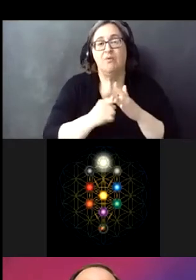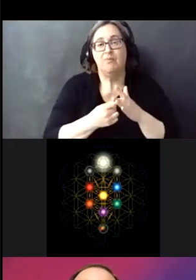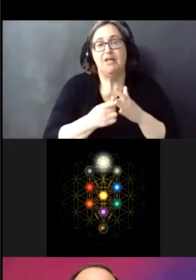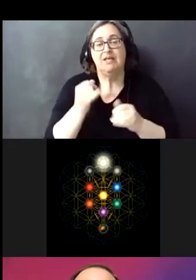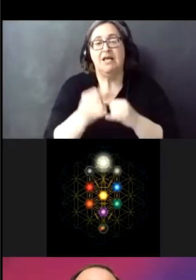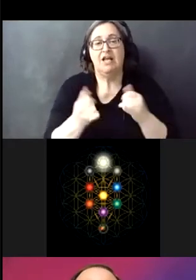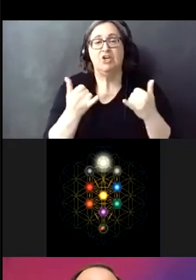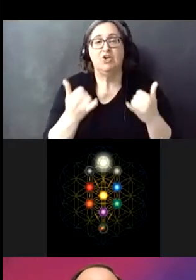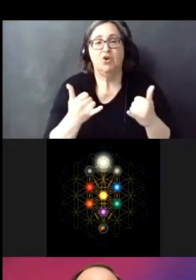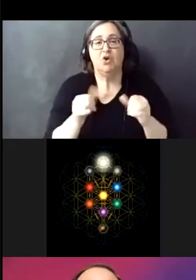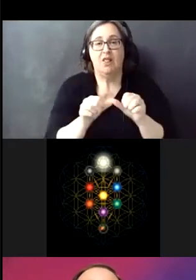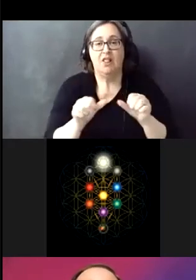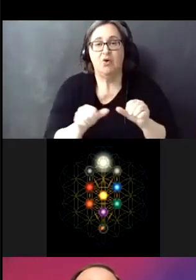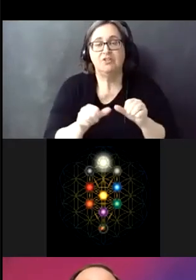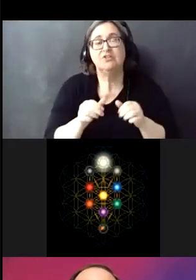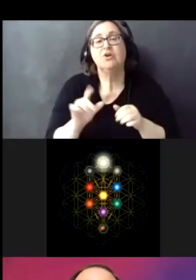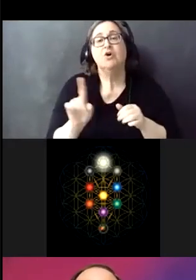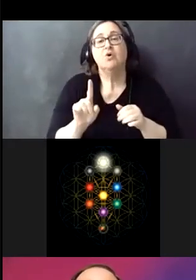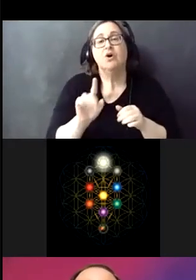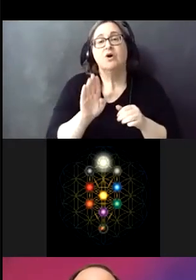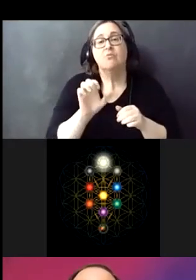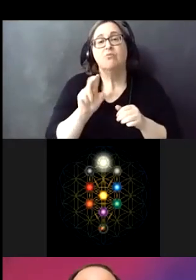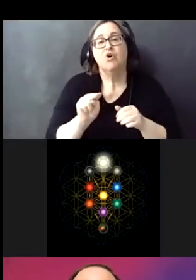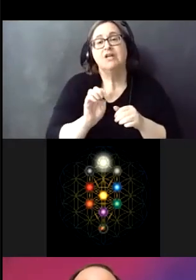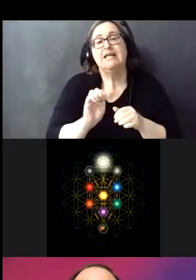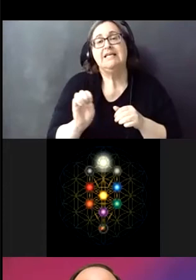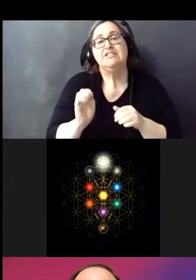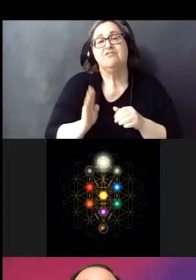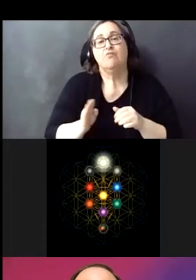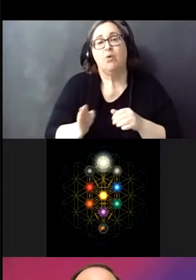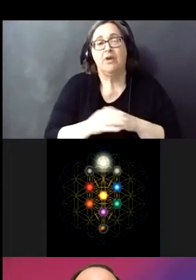in its current location at Berwyn, just east of Broadway.